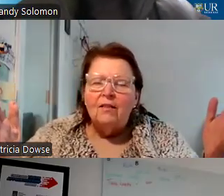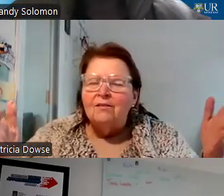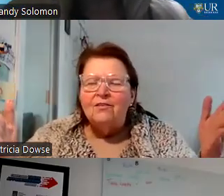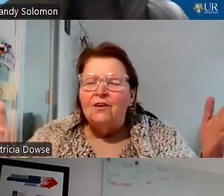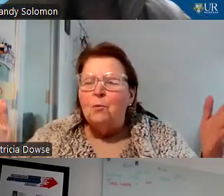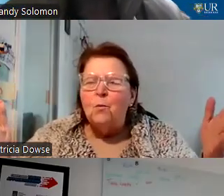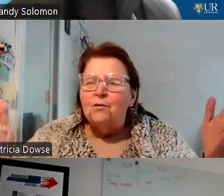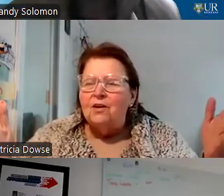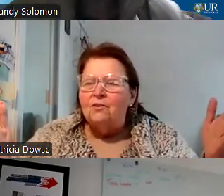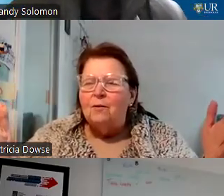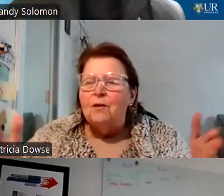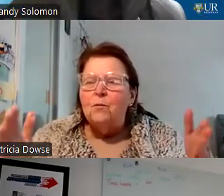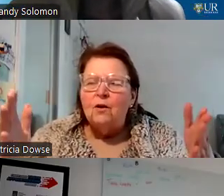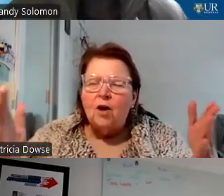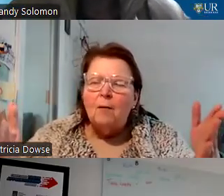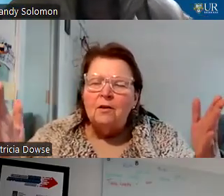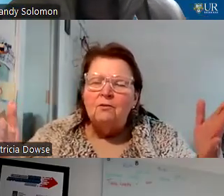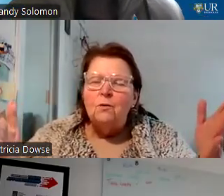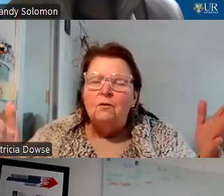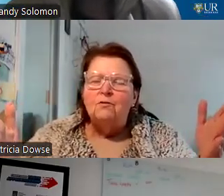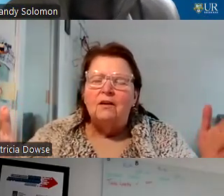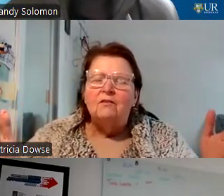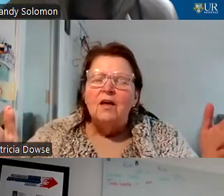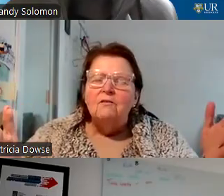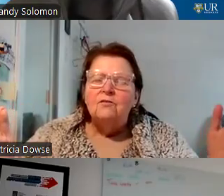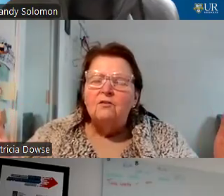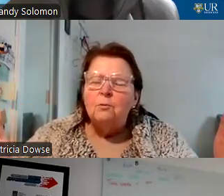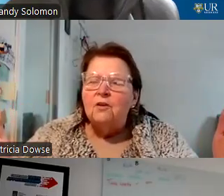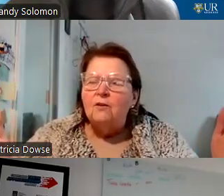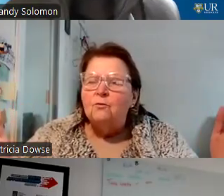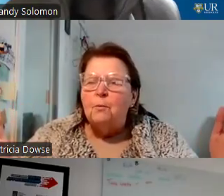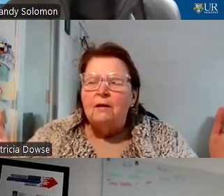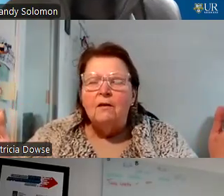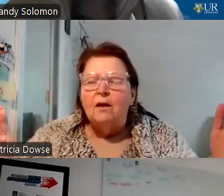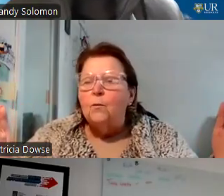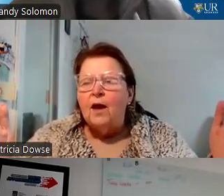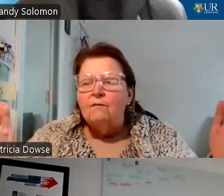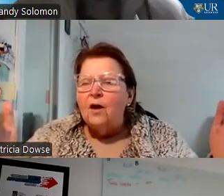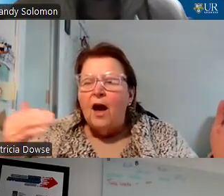that's an accessible workstation. I mean, we are commonly doing those things. Flexible schedules